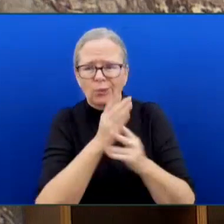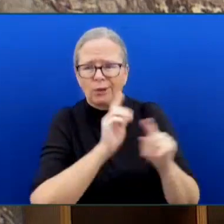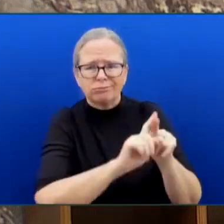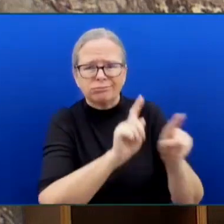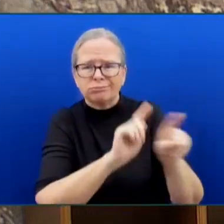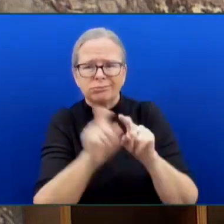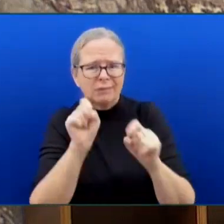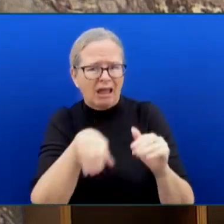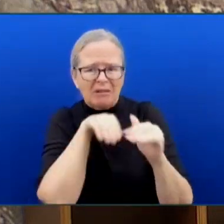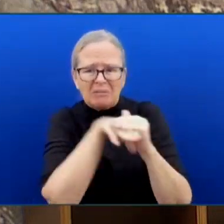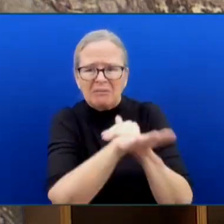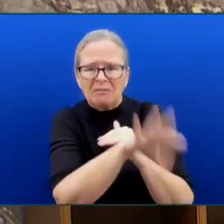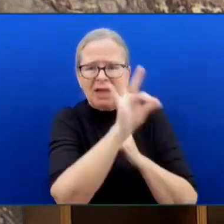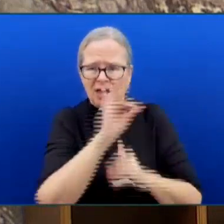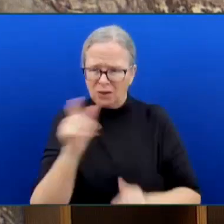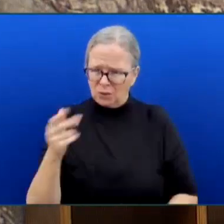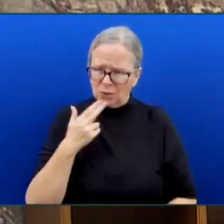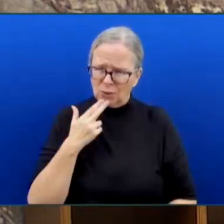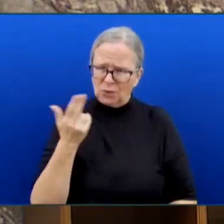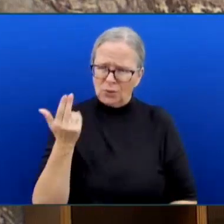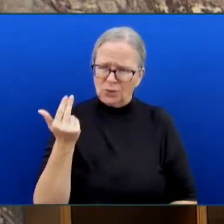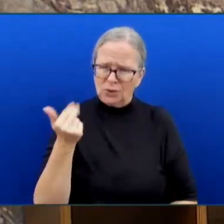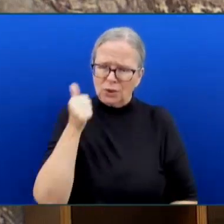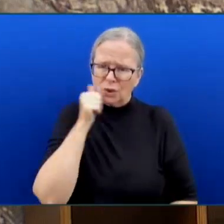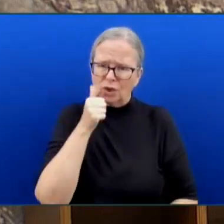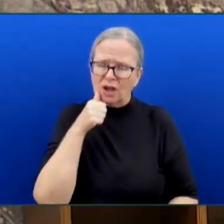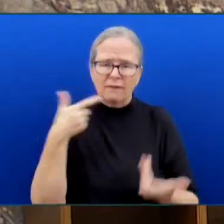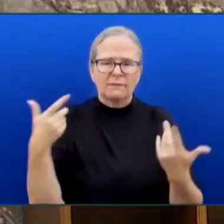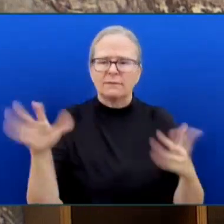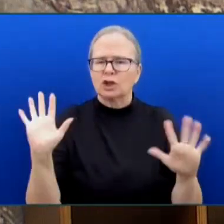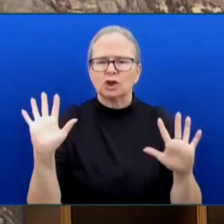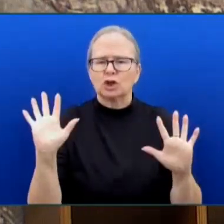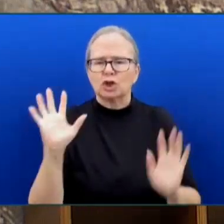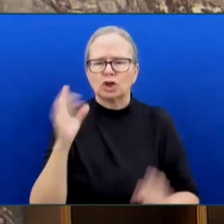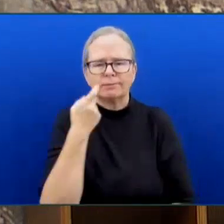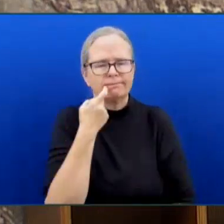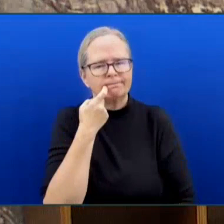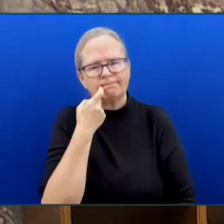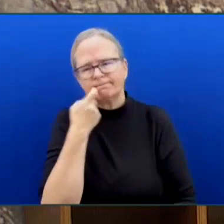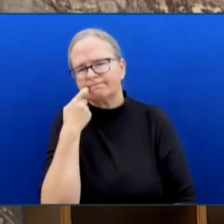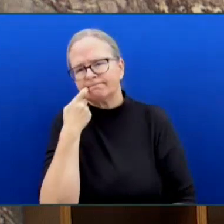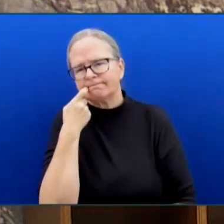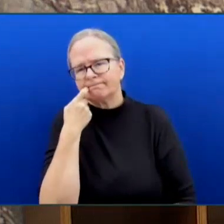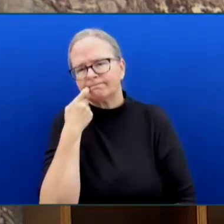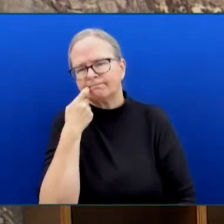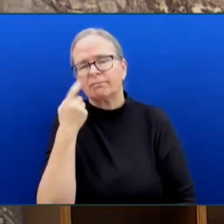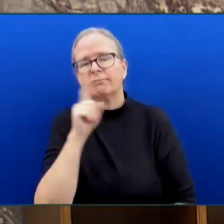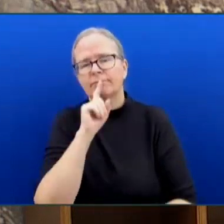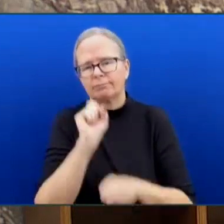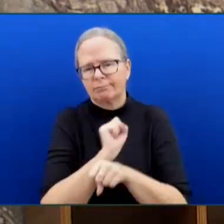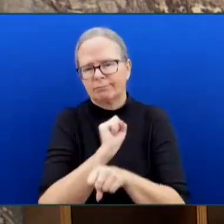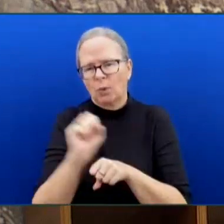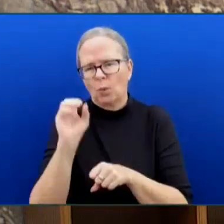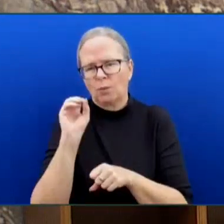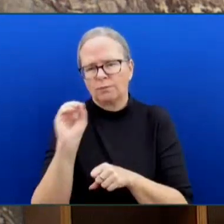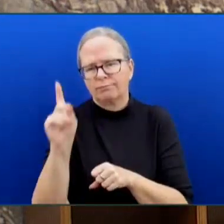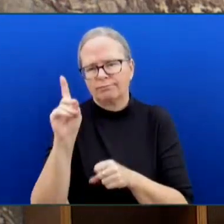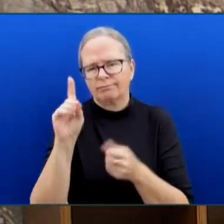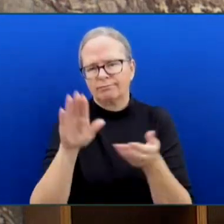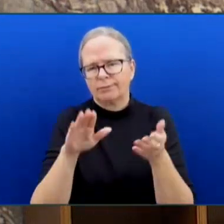away. She overdosed. So to the Premier, how many more lives like Camilla's will be